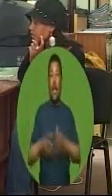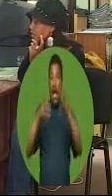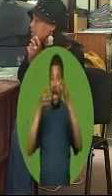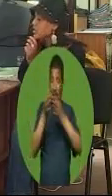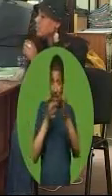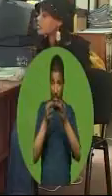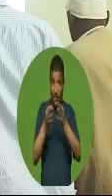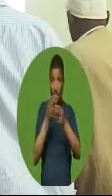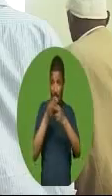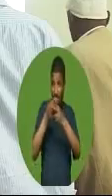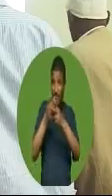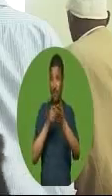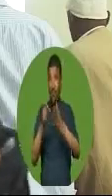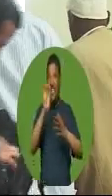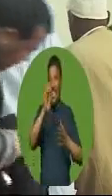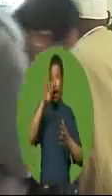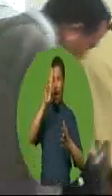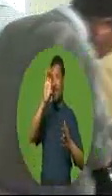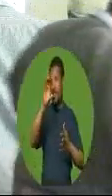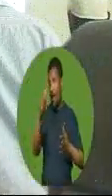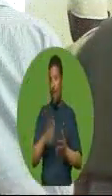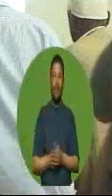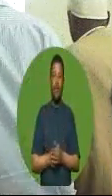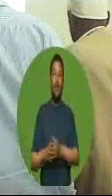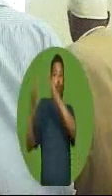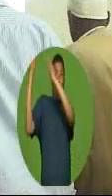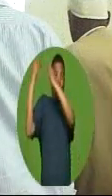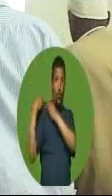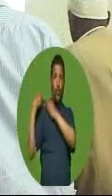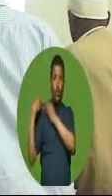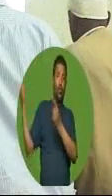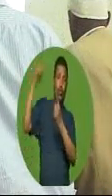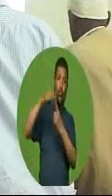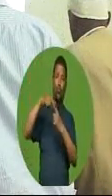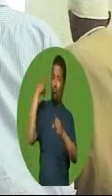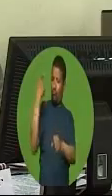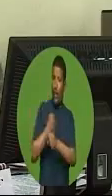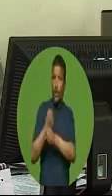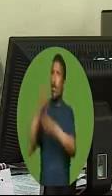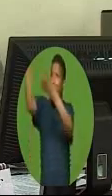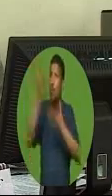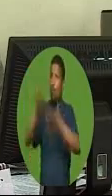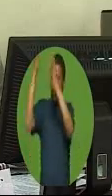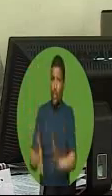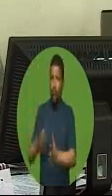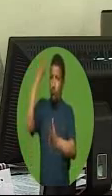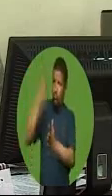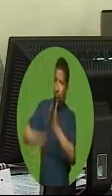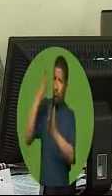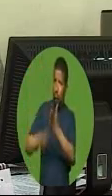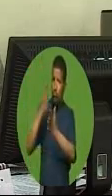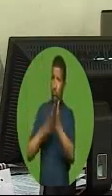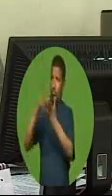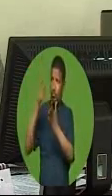as ERCA, has the authority to make importers discharge their